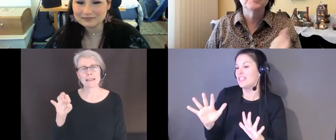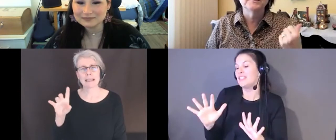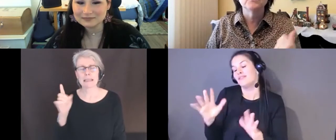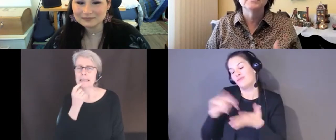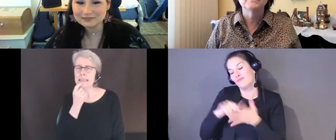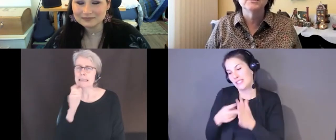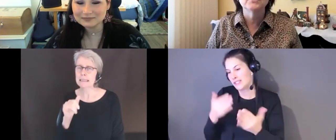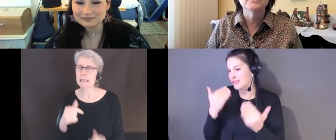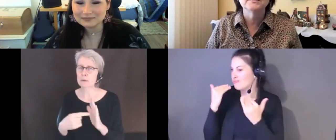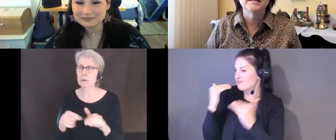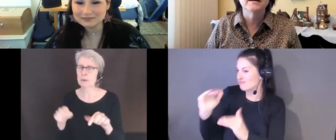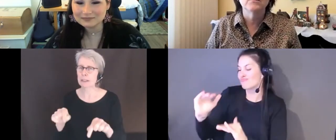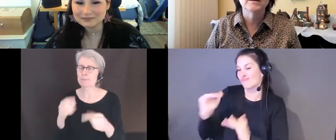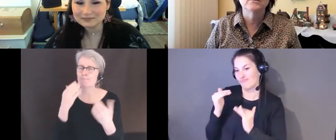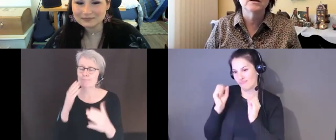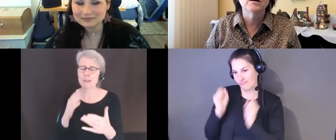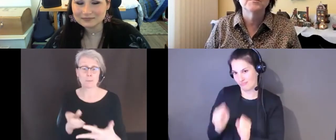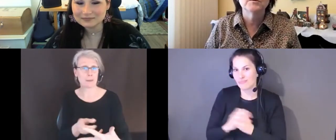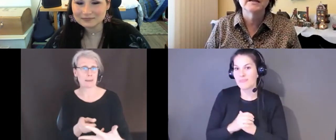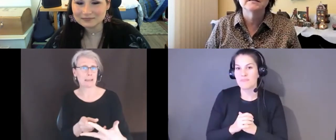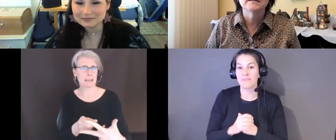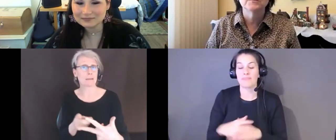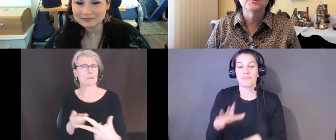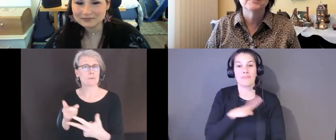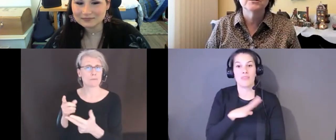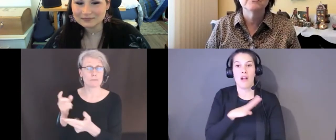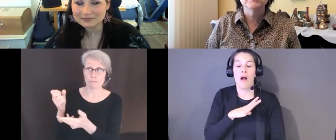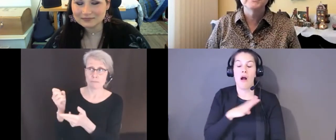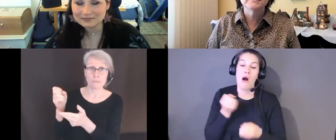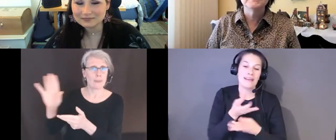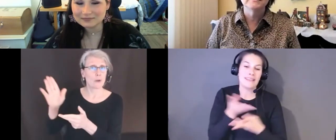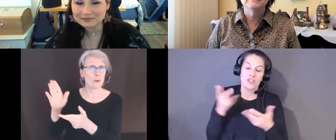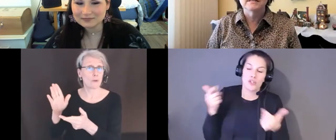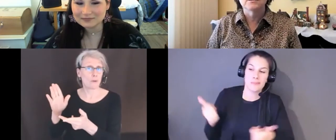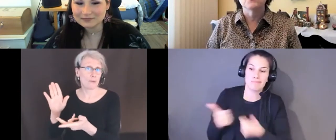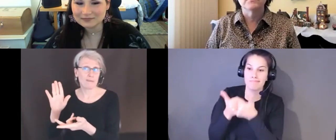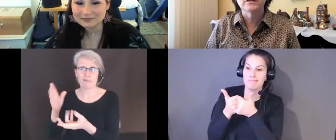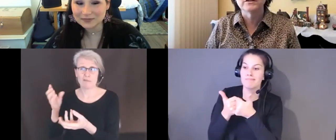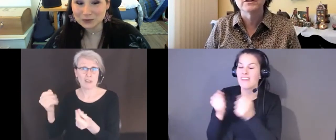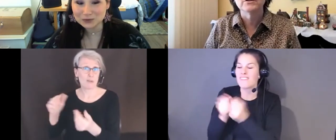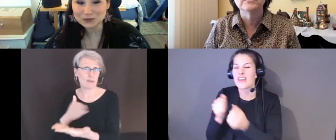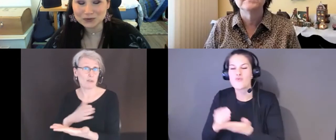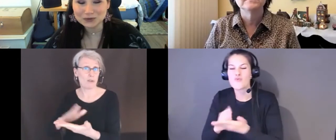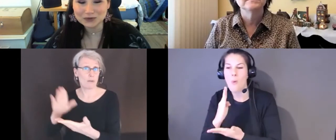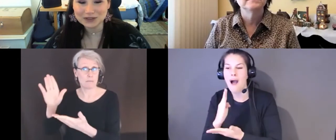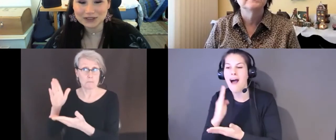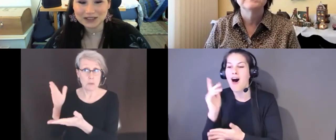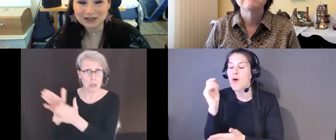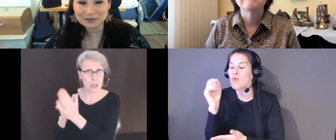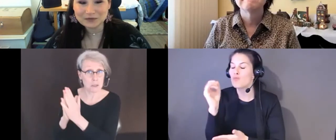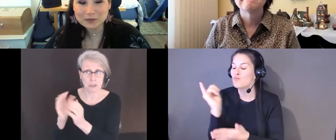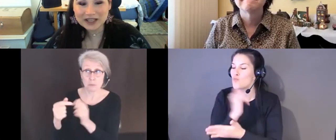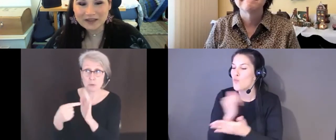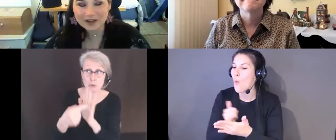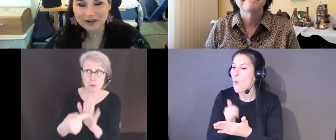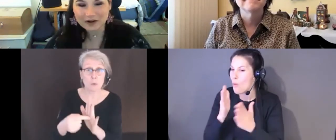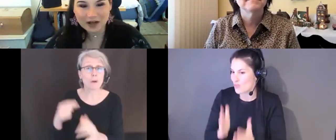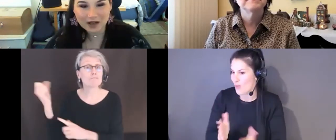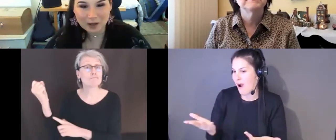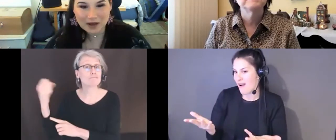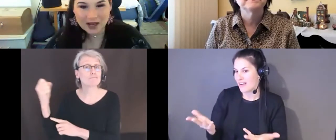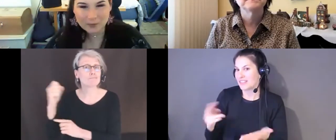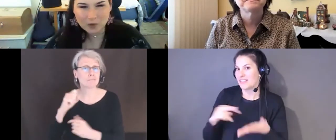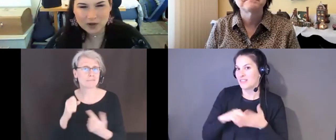on here, but the one you're going to see now, we got copyright permission from Disney. So there you go. Ooh. Before we get